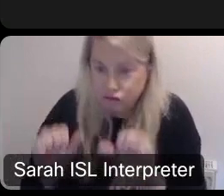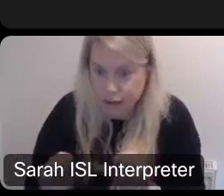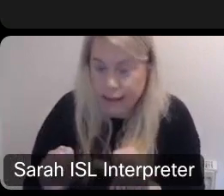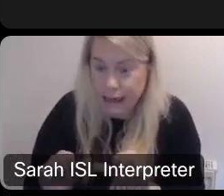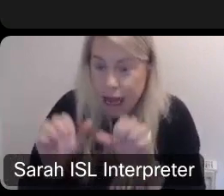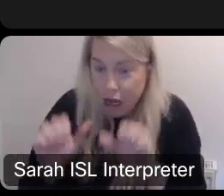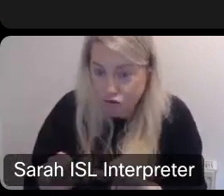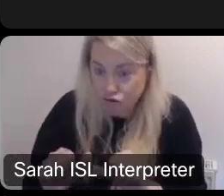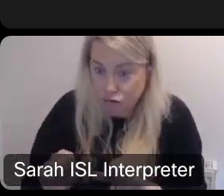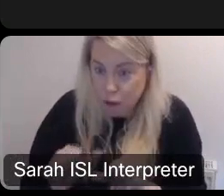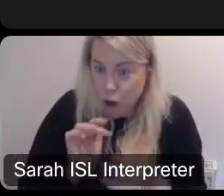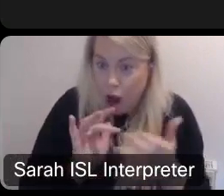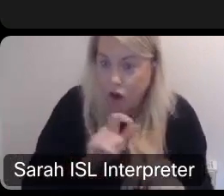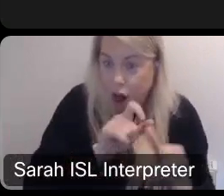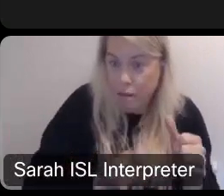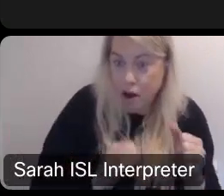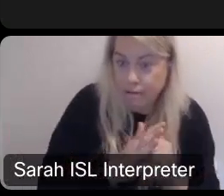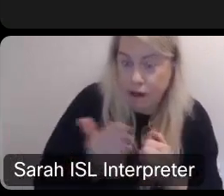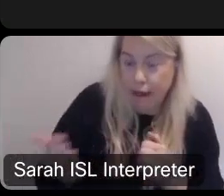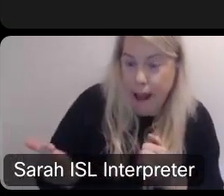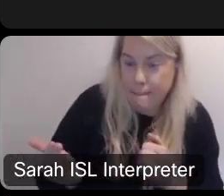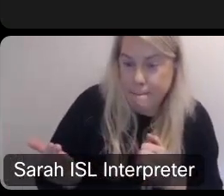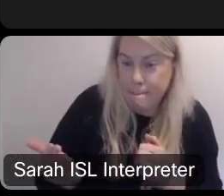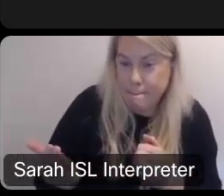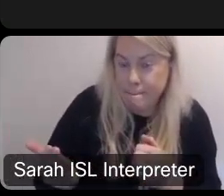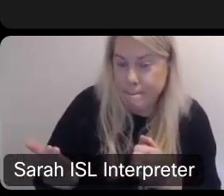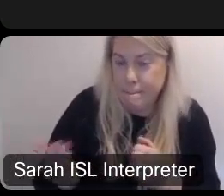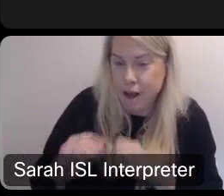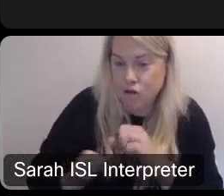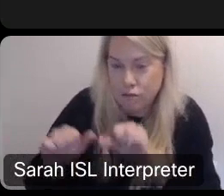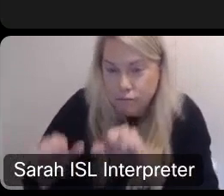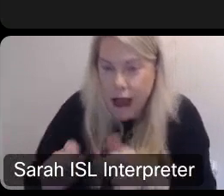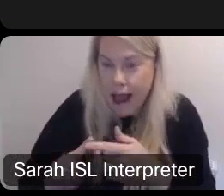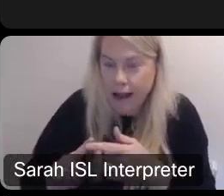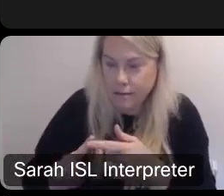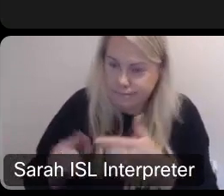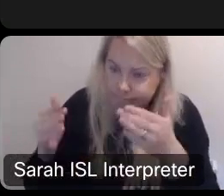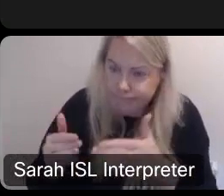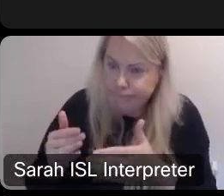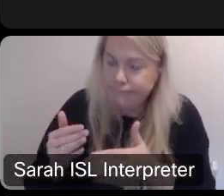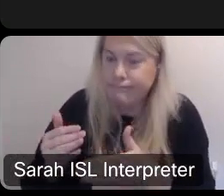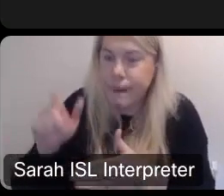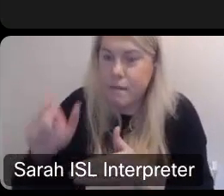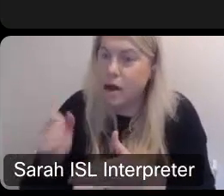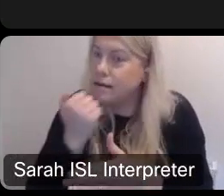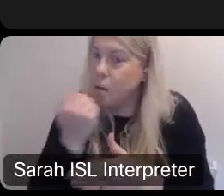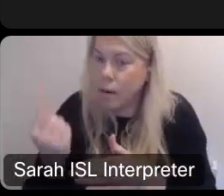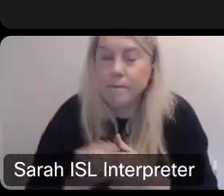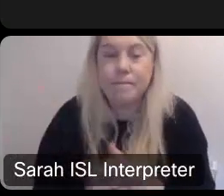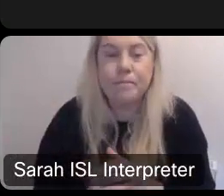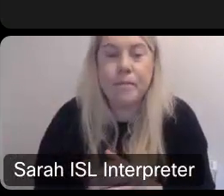someone else on their behalf, very much keeping the person at the centre. We provide information